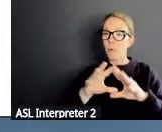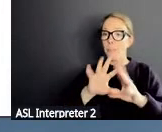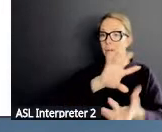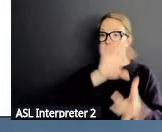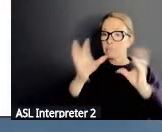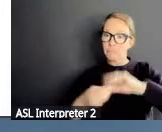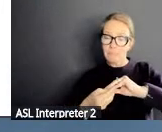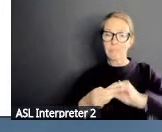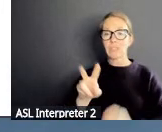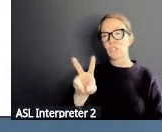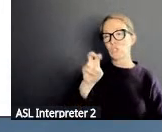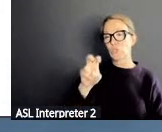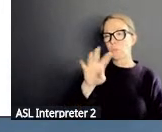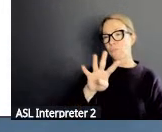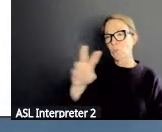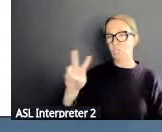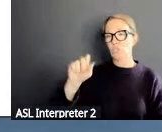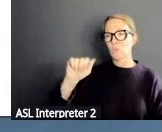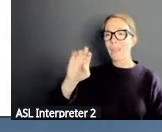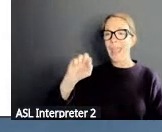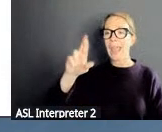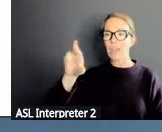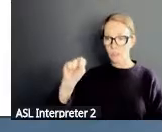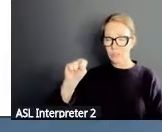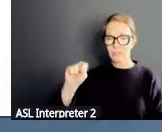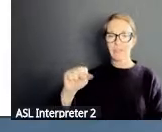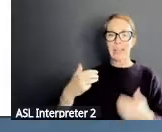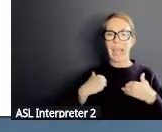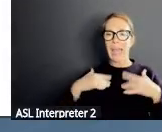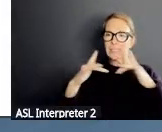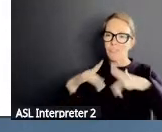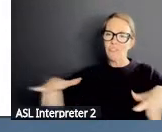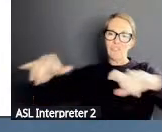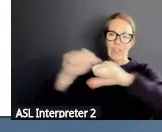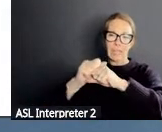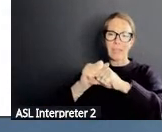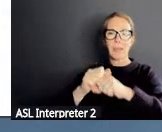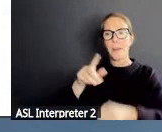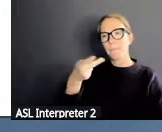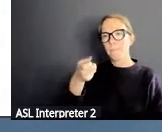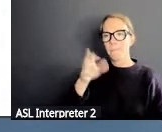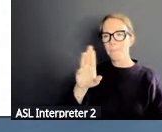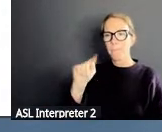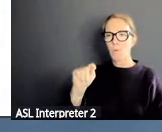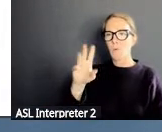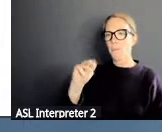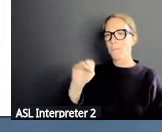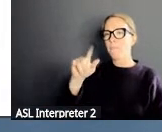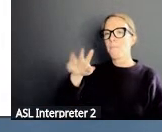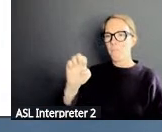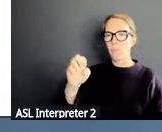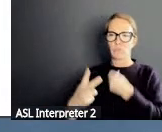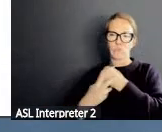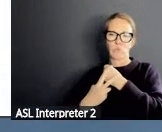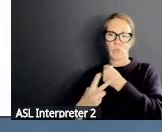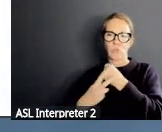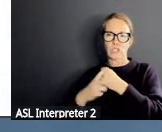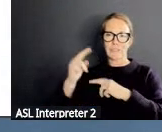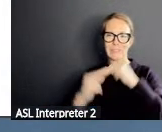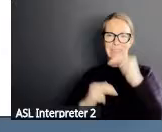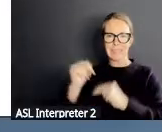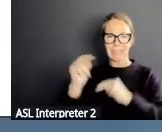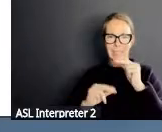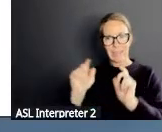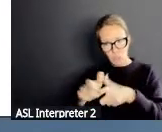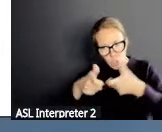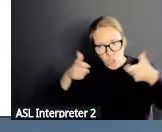approximately 242 acres and contains the vacant Port Mobile Oil Storage Facility, which was permitted as a major oil